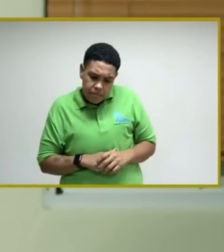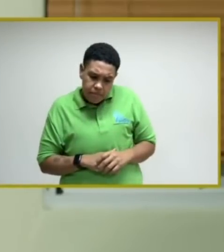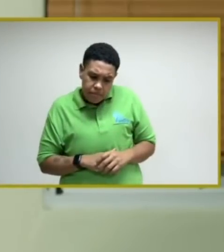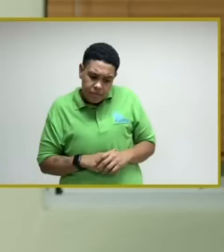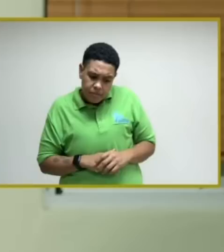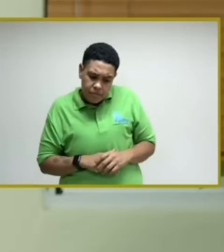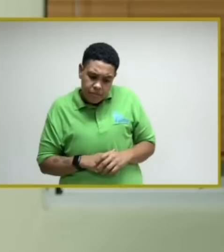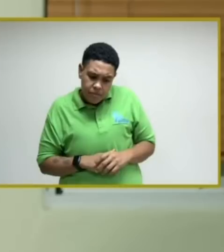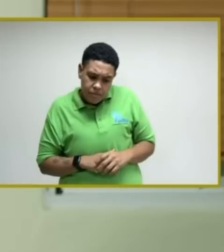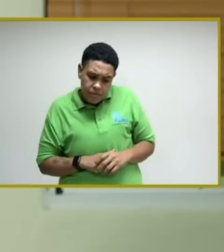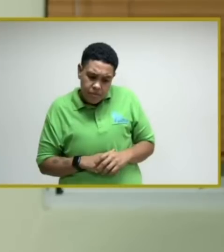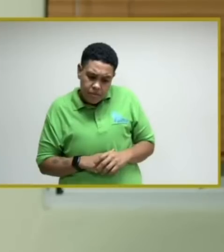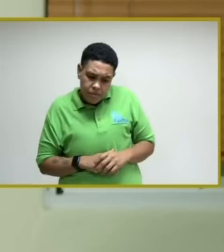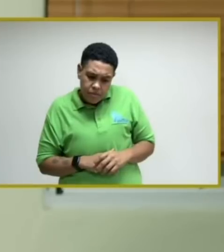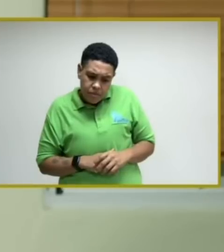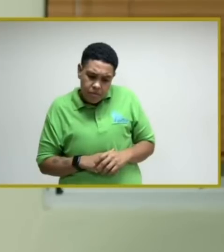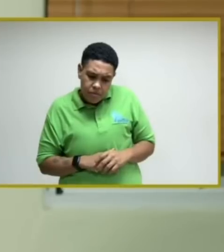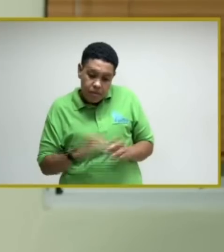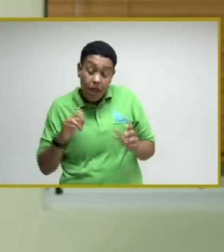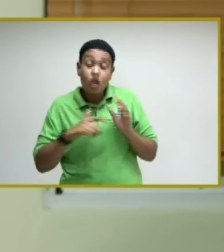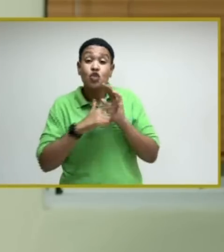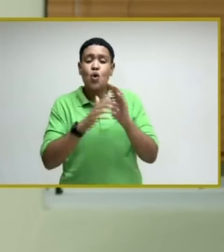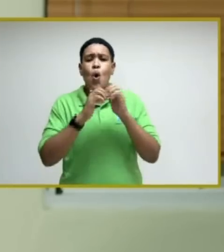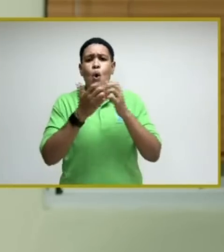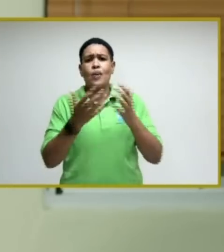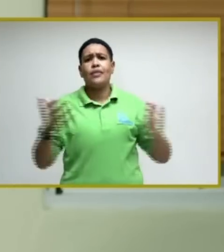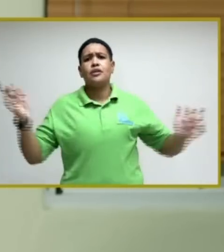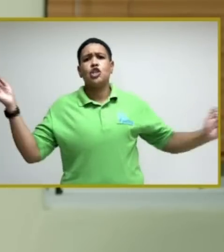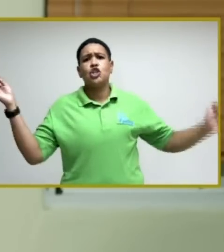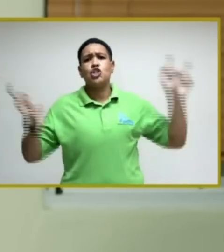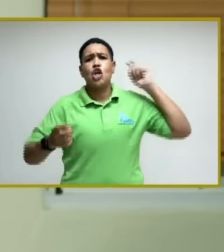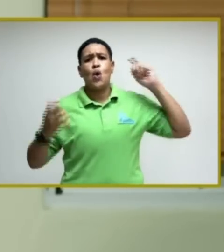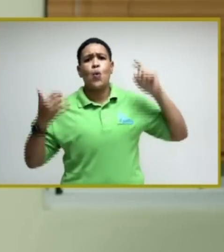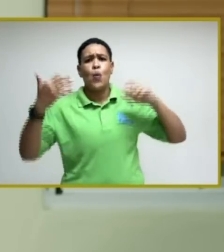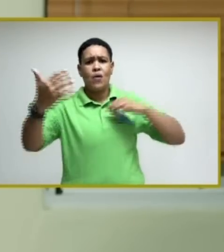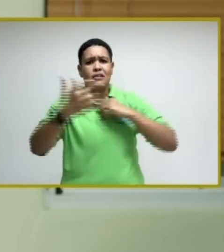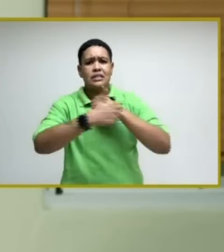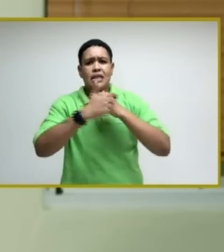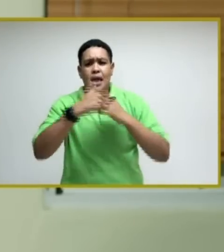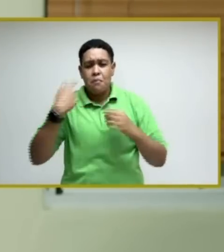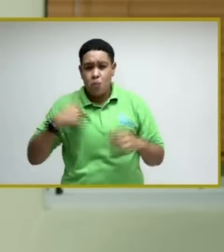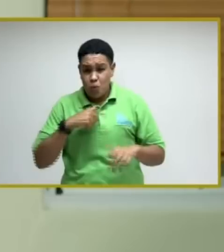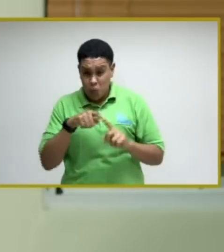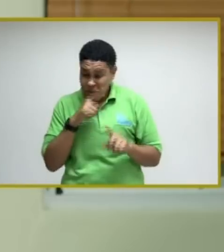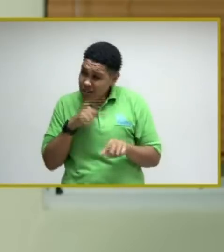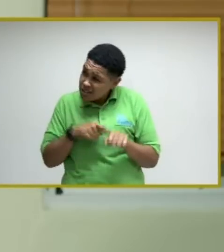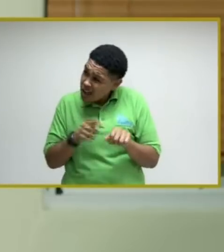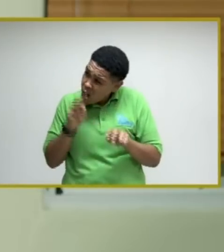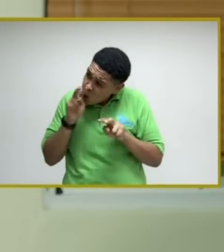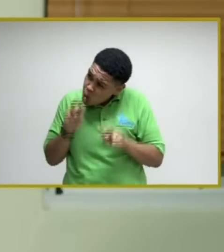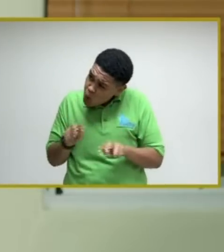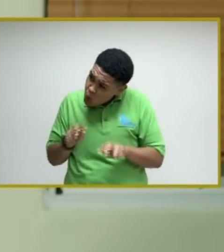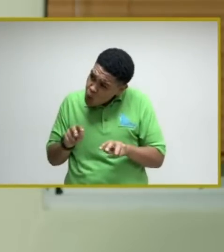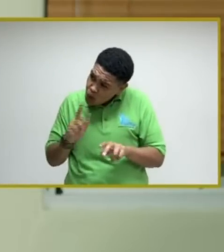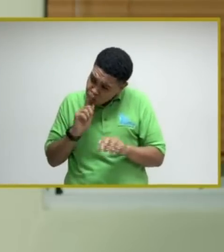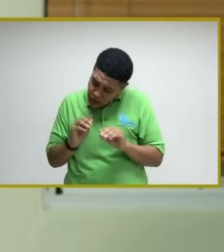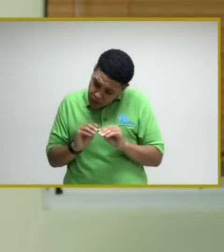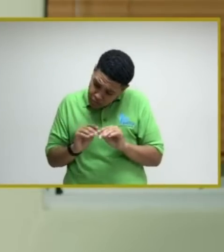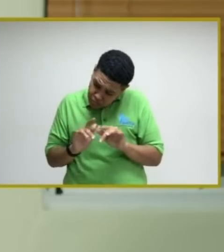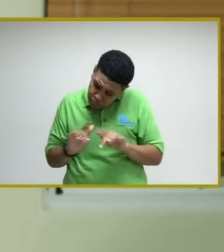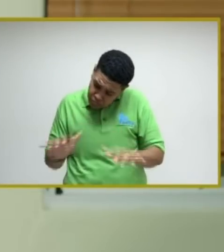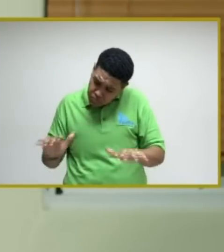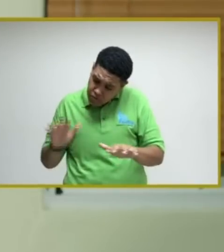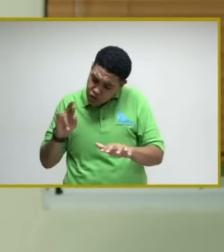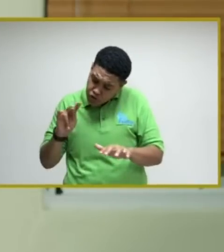how things are evolving over time. Certainly when we started out looking at the reproductive rate